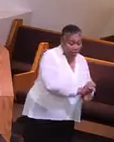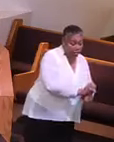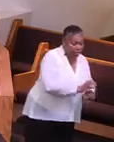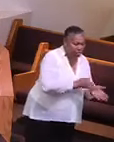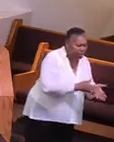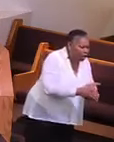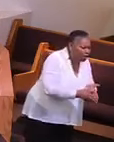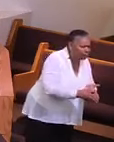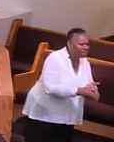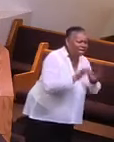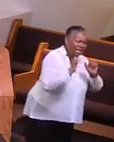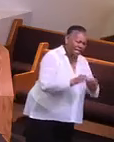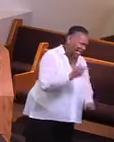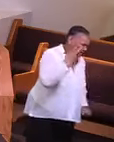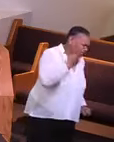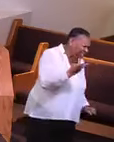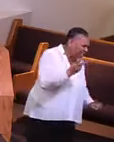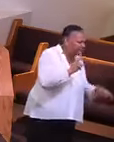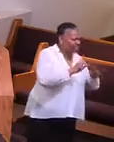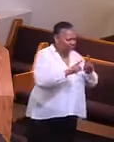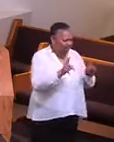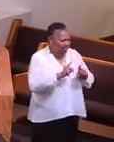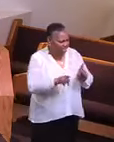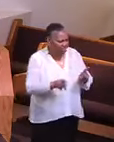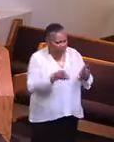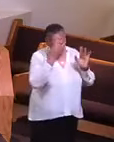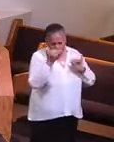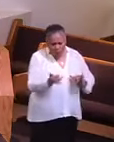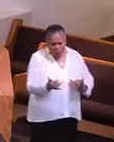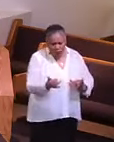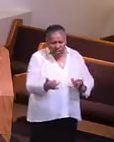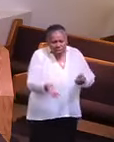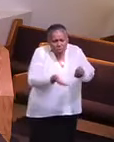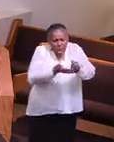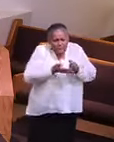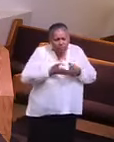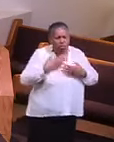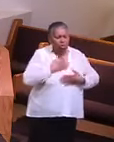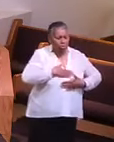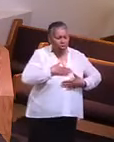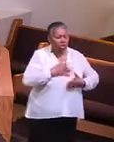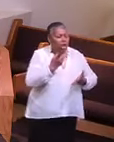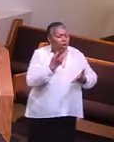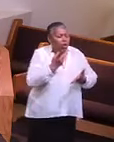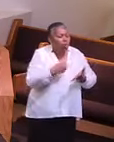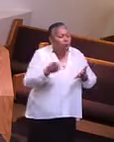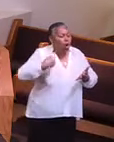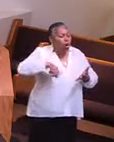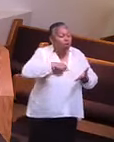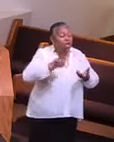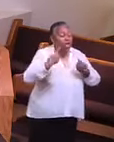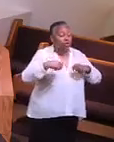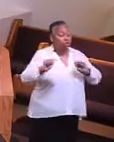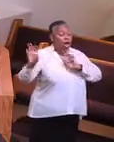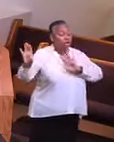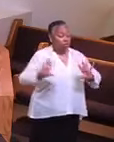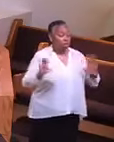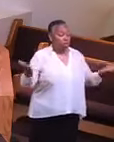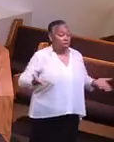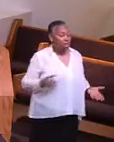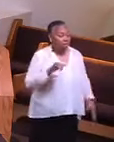often can see the difference. And hopefully it will help you appreciate what we're trying to do here at our church.